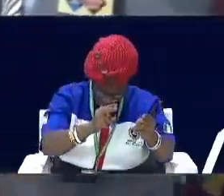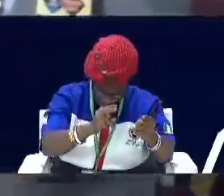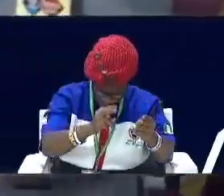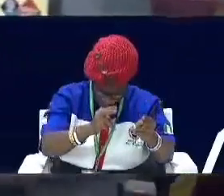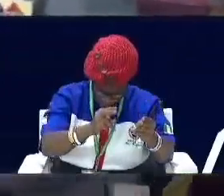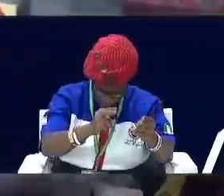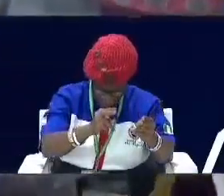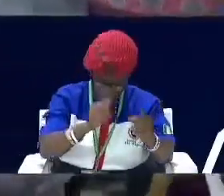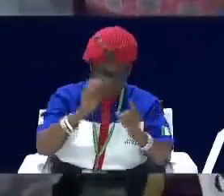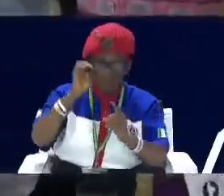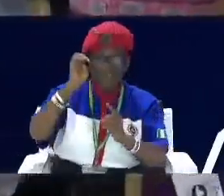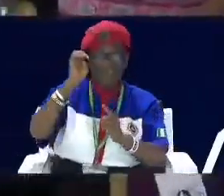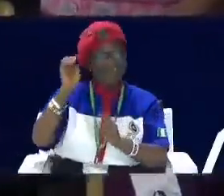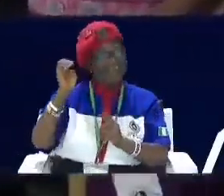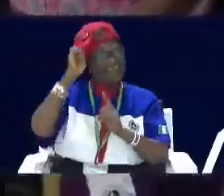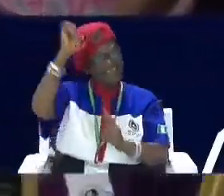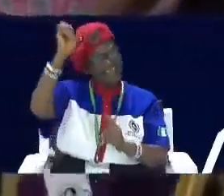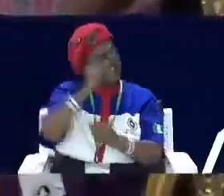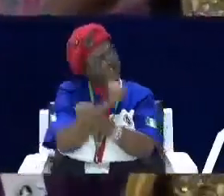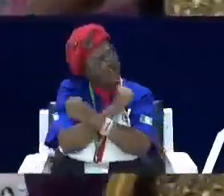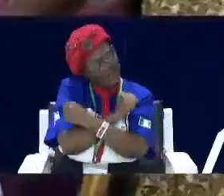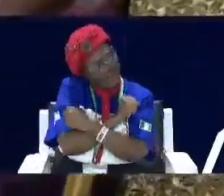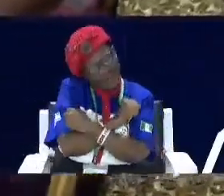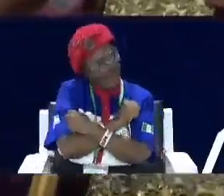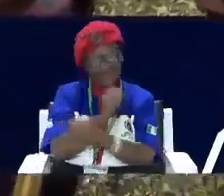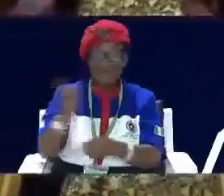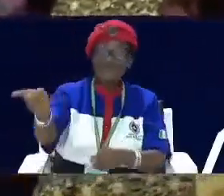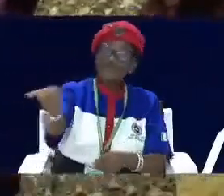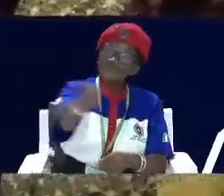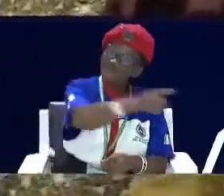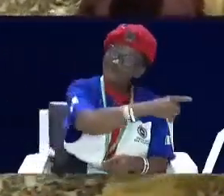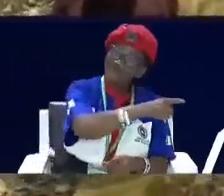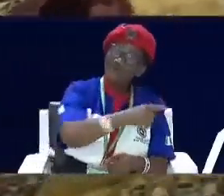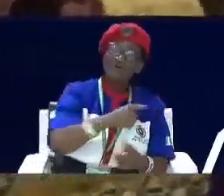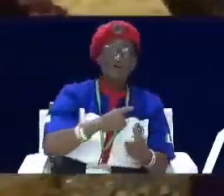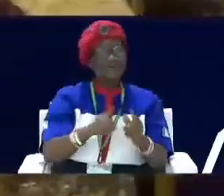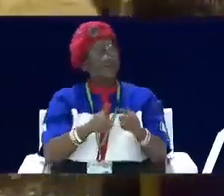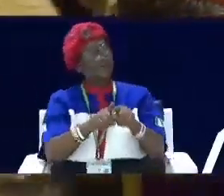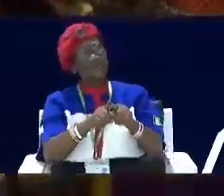He loves you, so praise Him. O fẹran re nitori na yin.